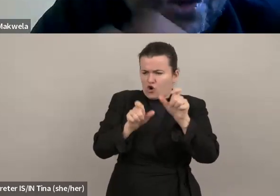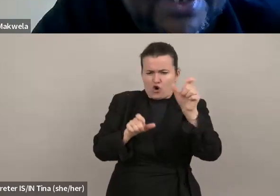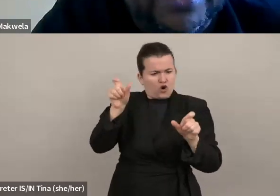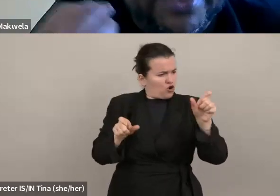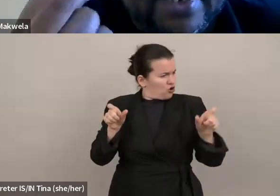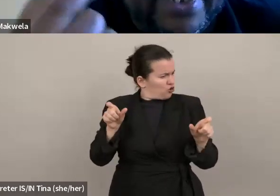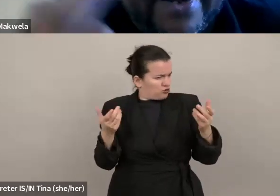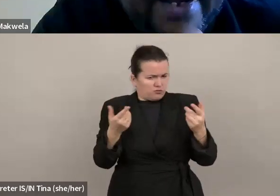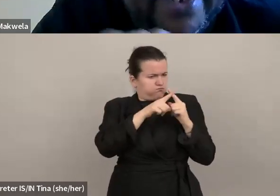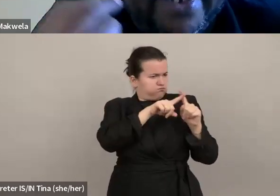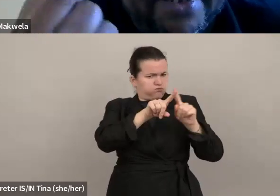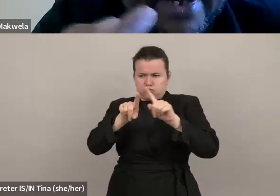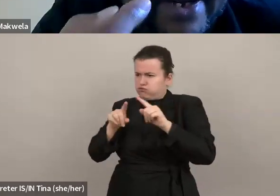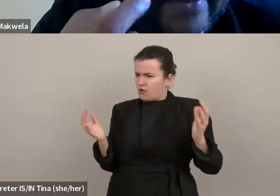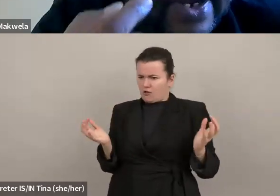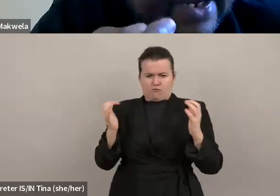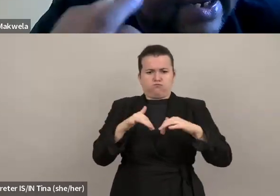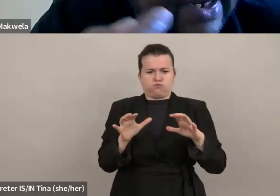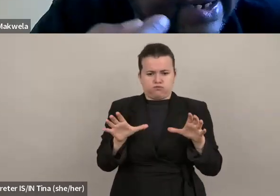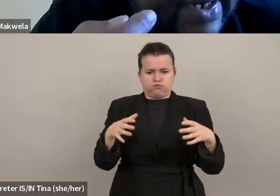how have you introduced digital